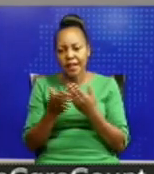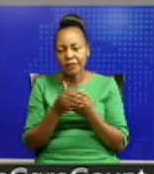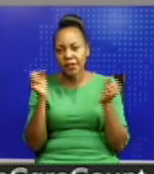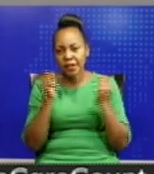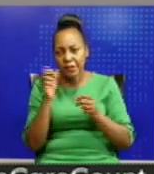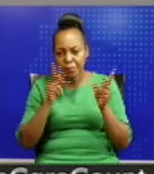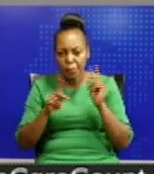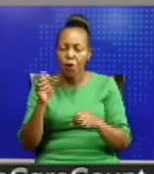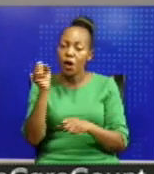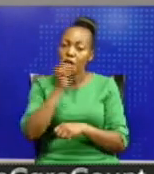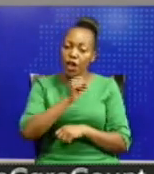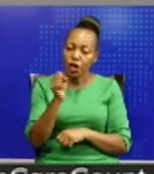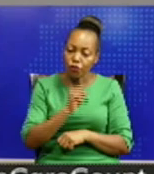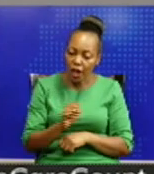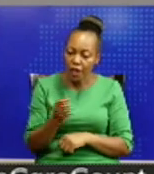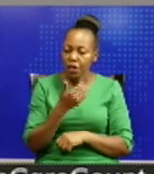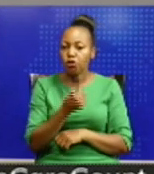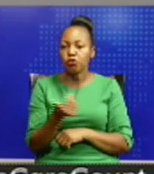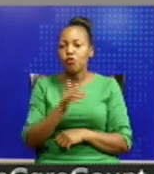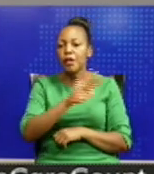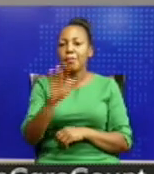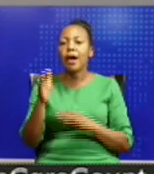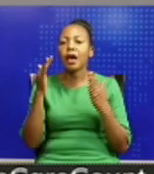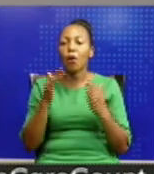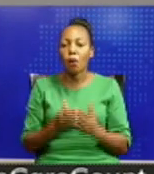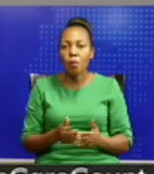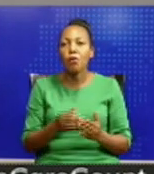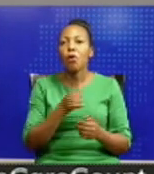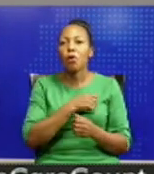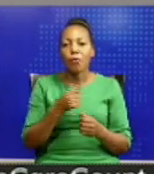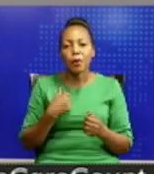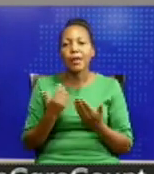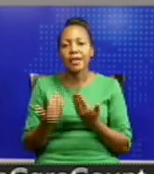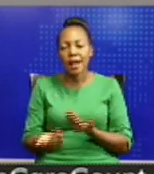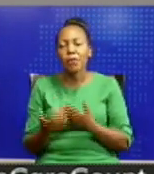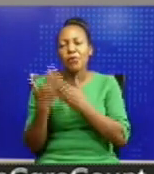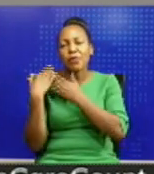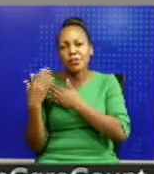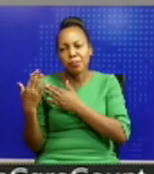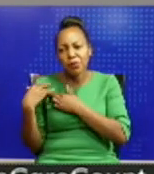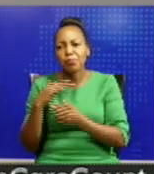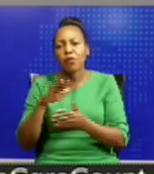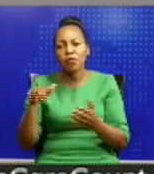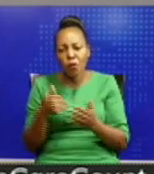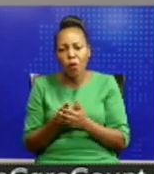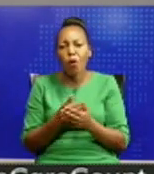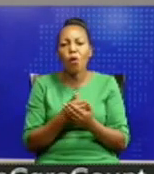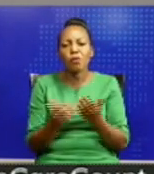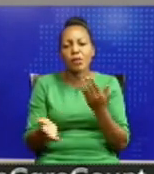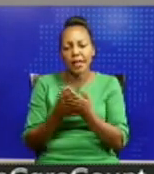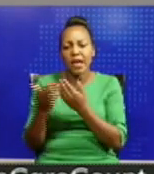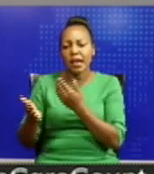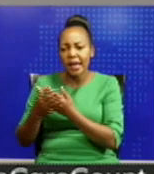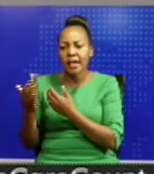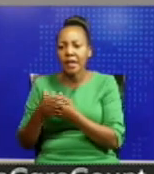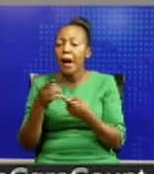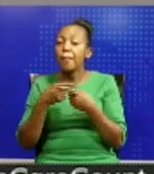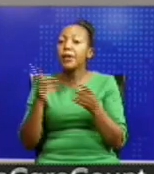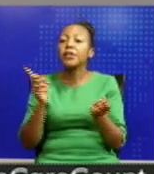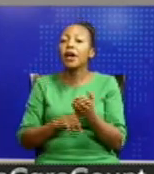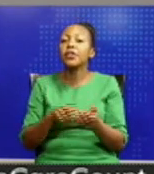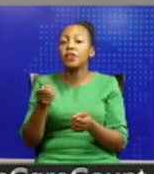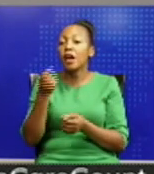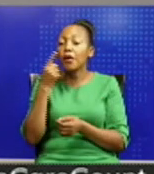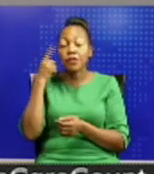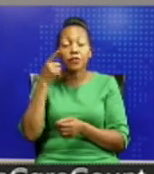the elderly, the children are now back home. Yes, it's now the women who are taking on all those tasks of unpaid care and domestic work, taking